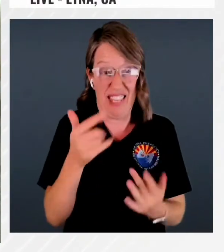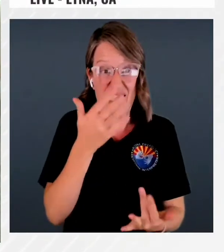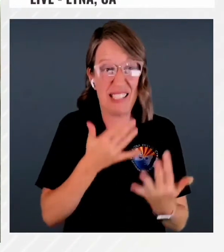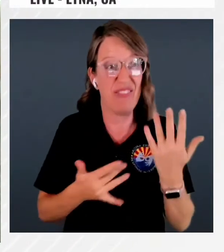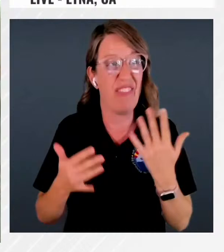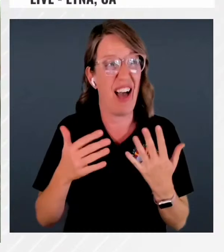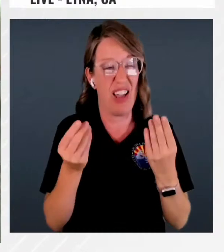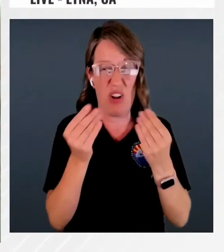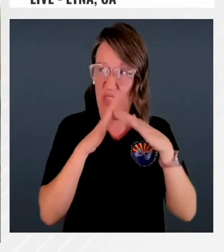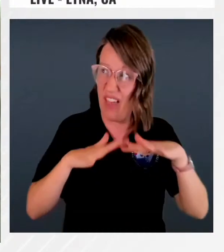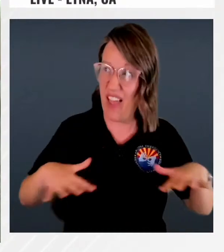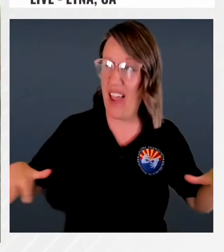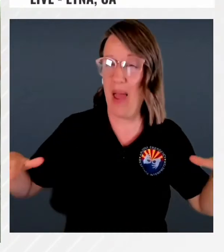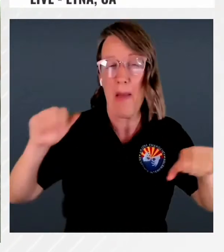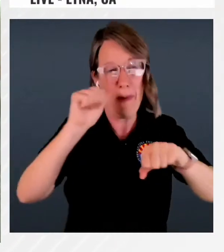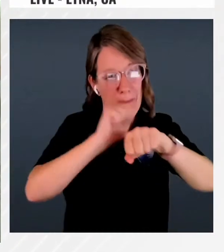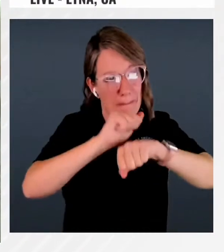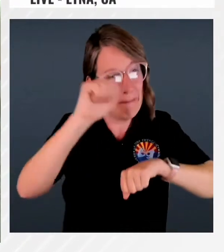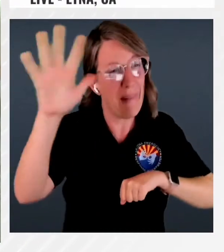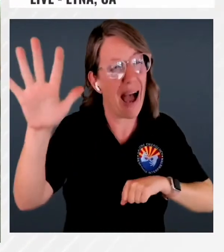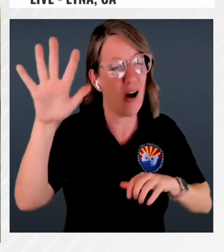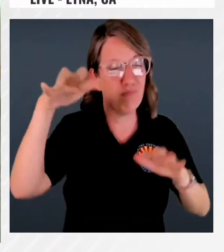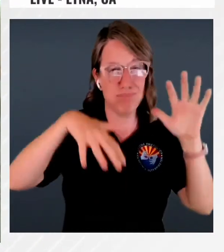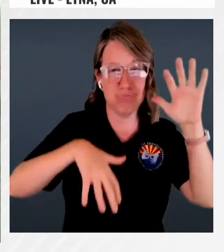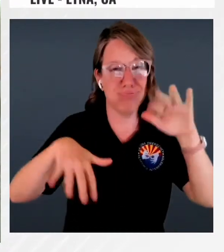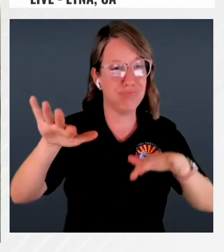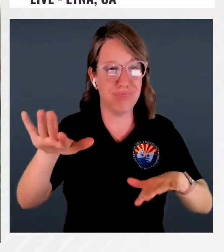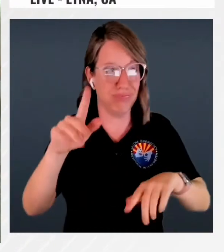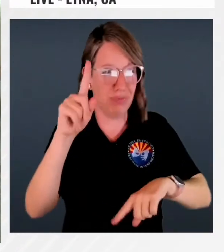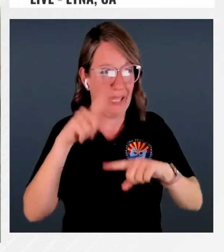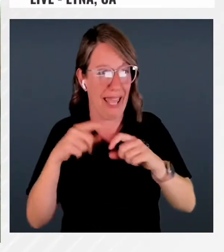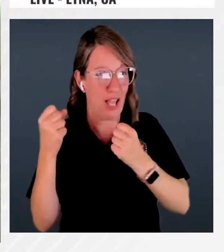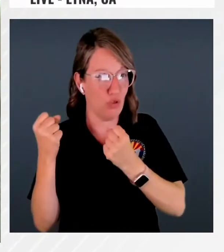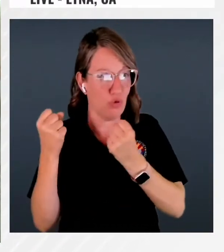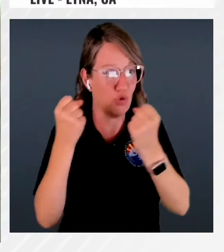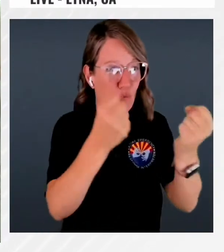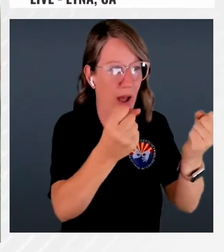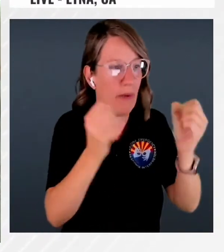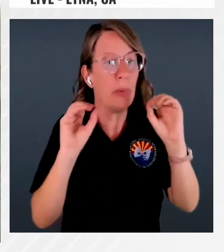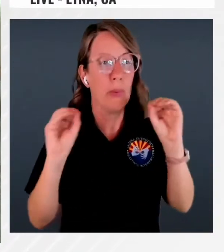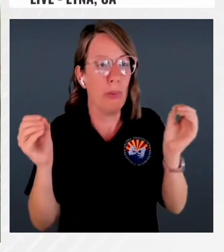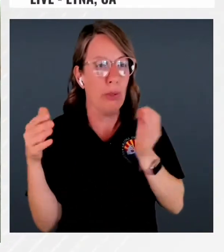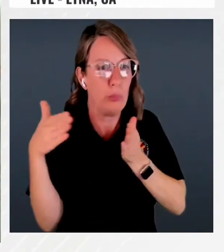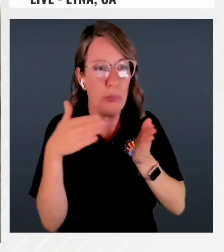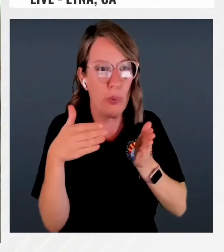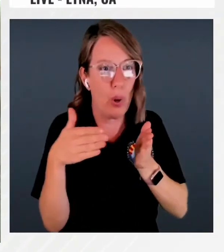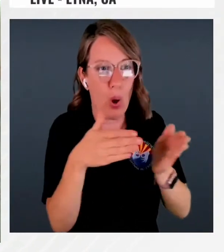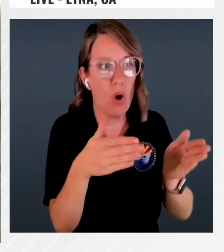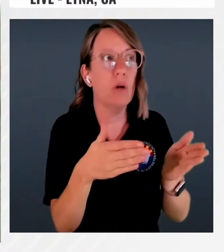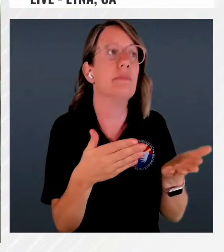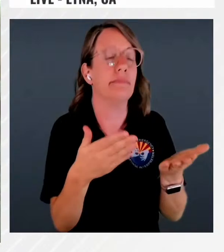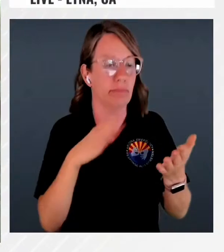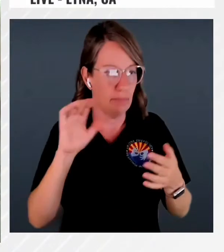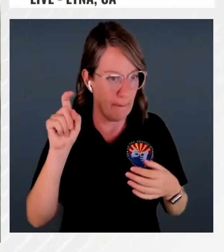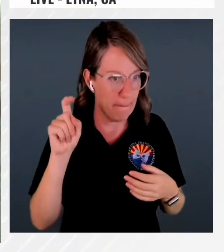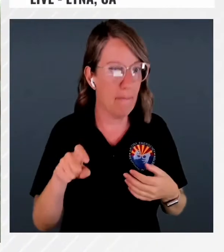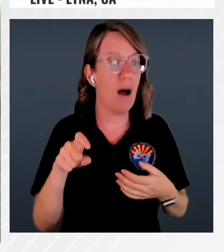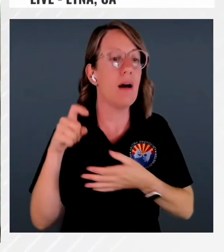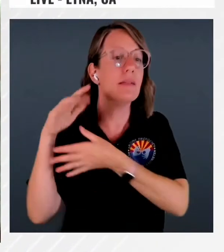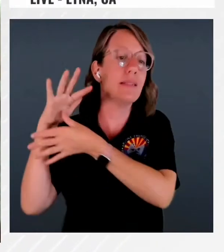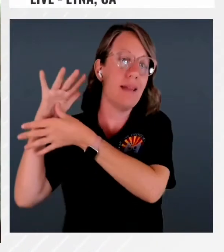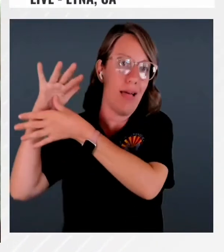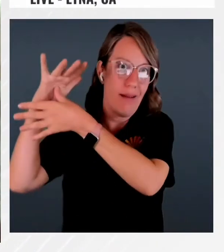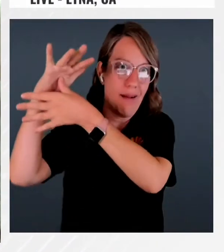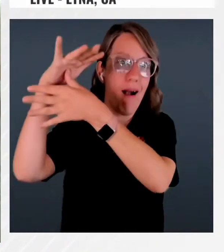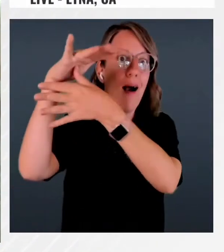So a lot of the roads do not get to where we want to go. So we take helicopters, we have guys go around